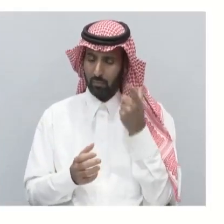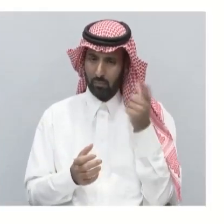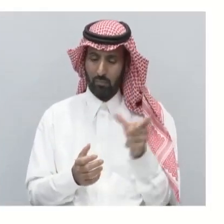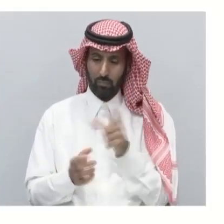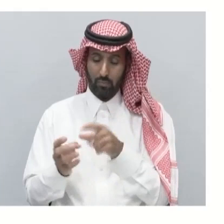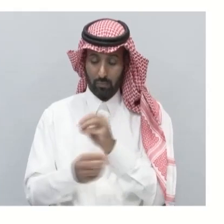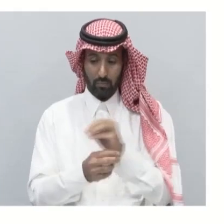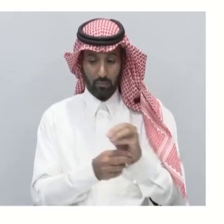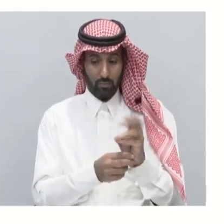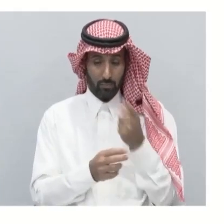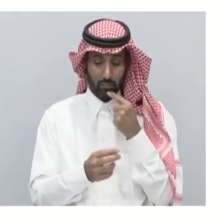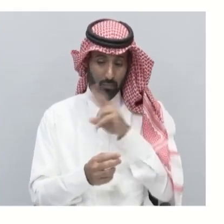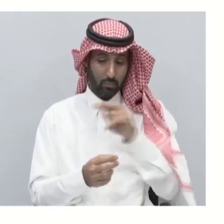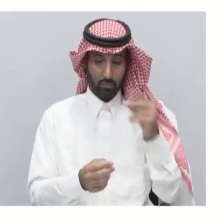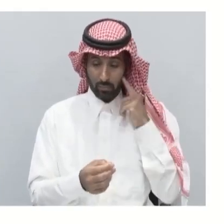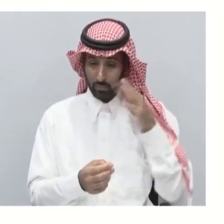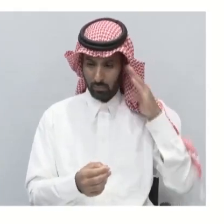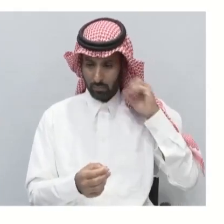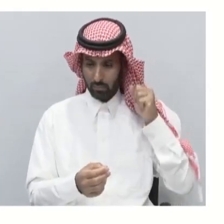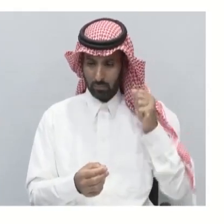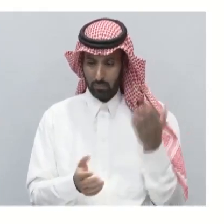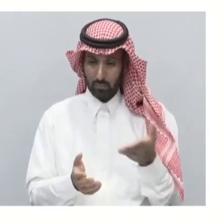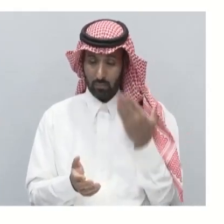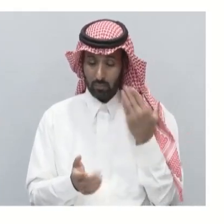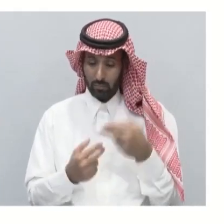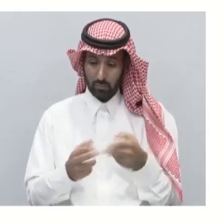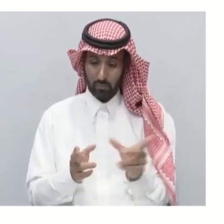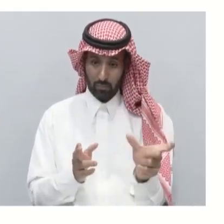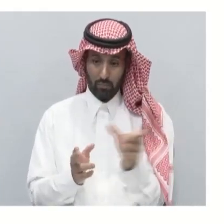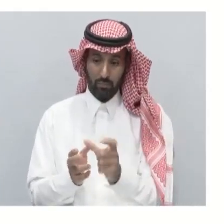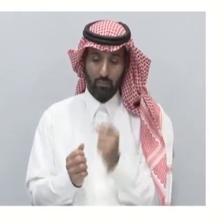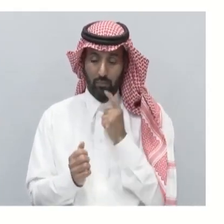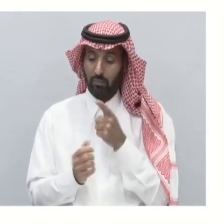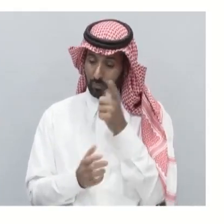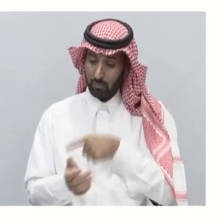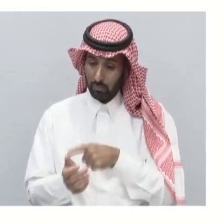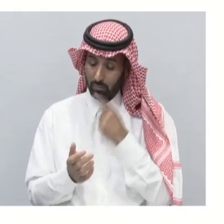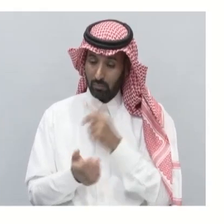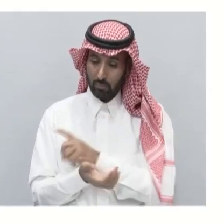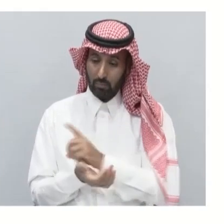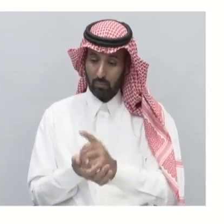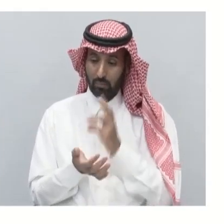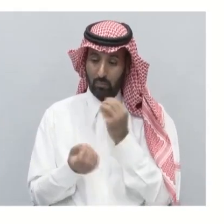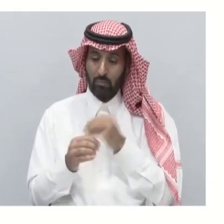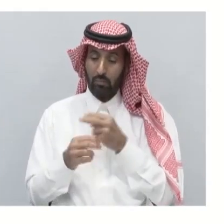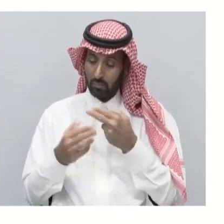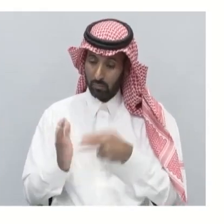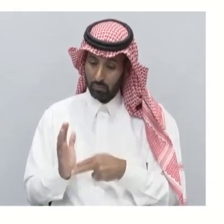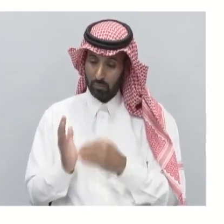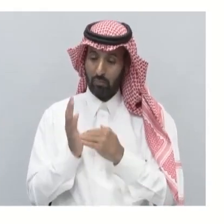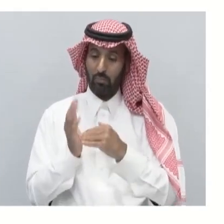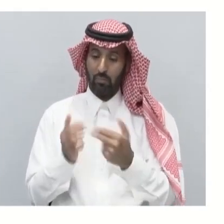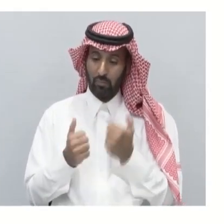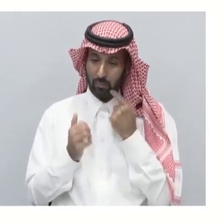this information, like the greeting, the opening words, the body of the email, the closing words, and